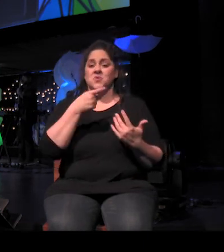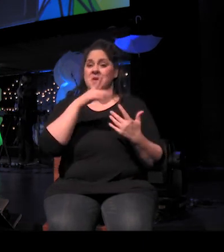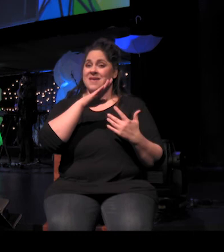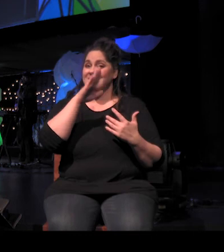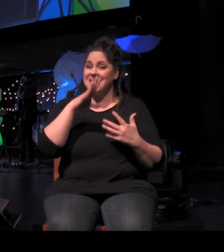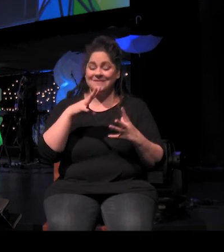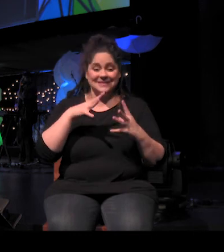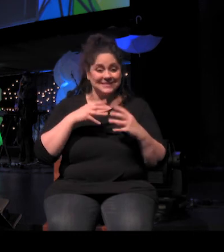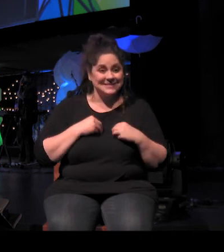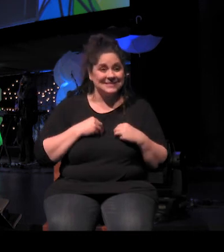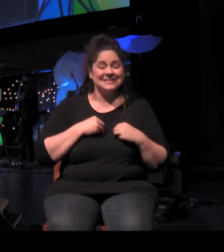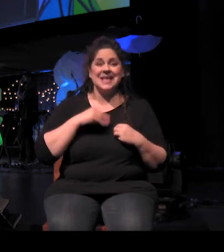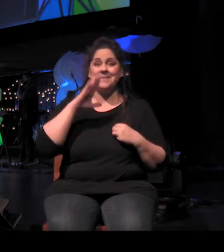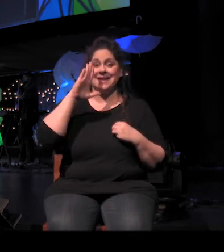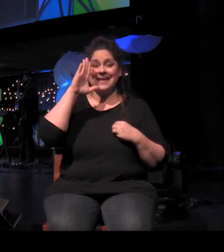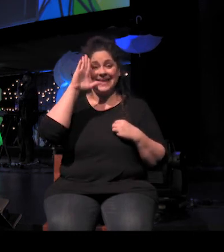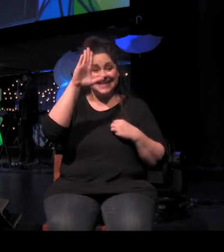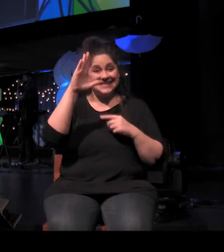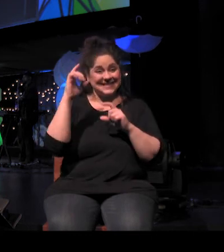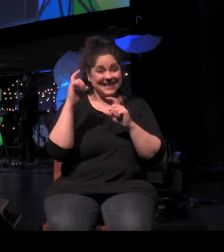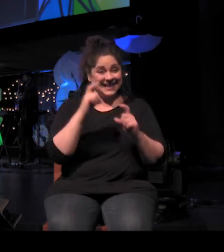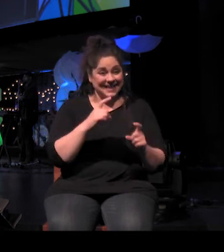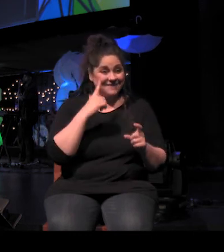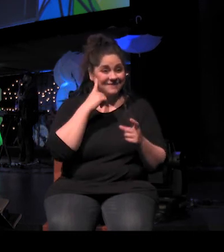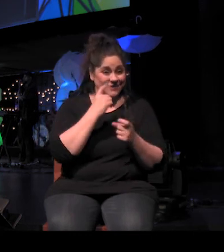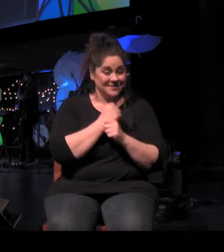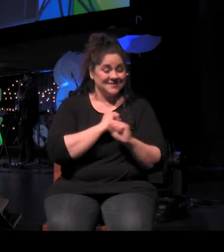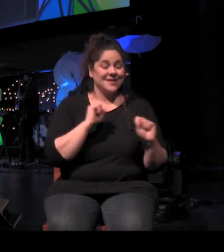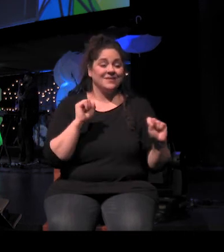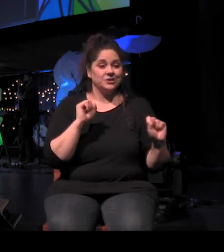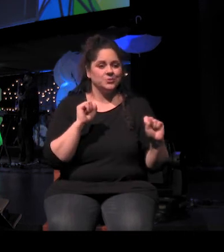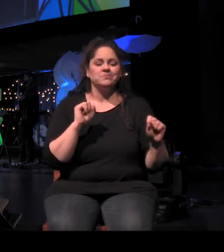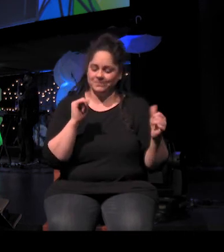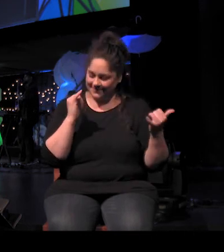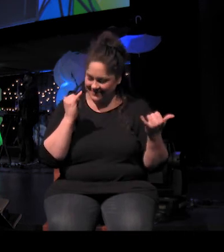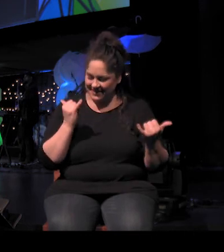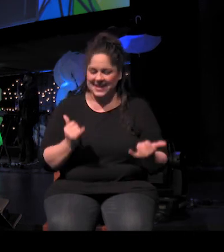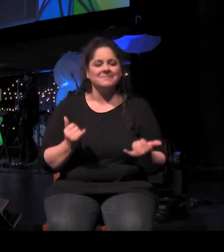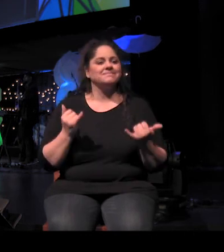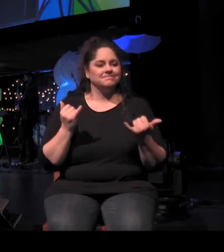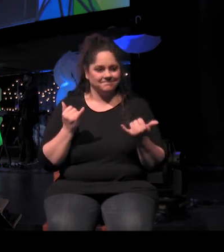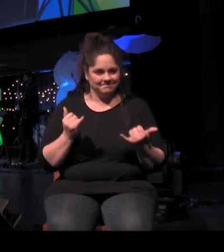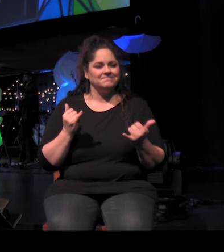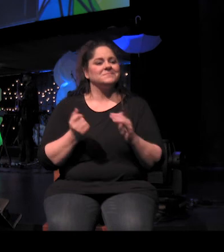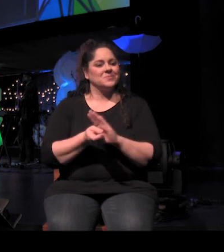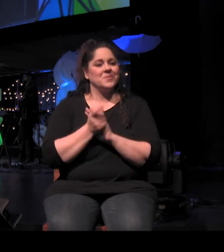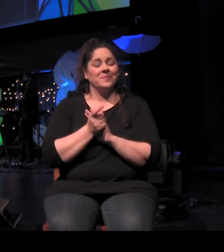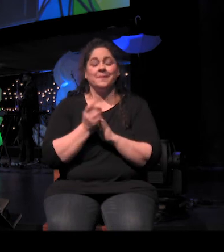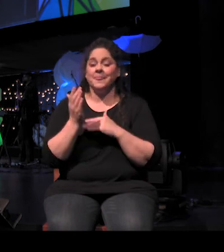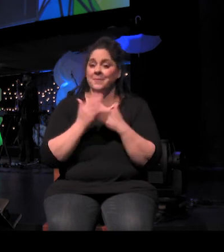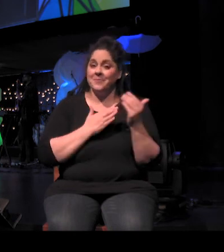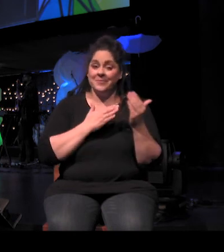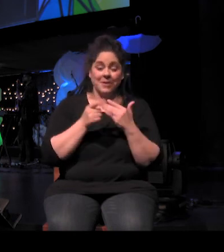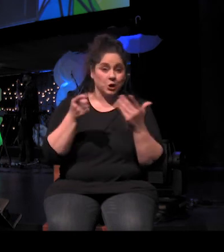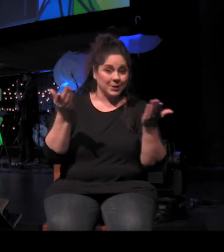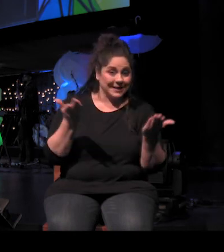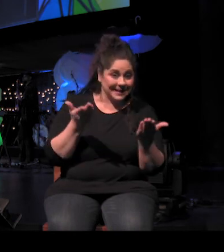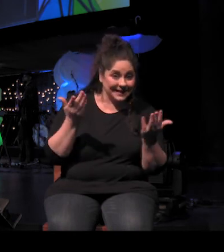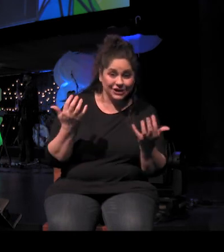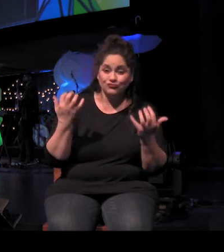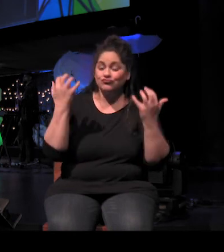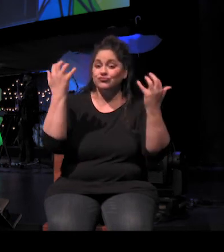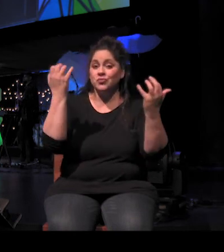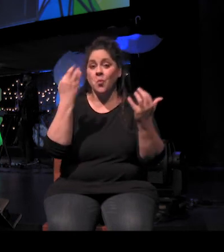receive this gift of salvation, today's your day. Whether you're here in the building or you're listening or